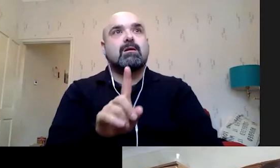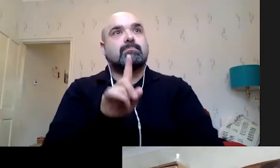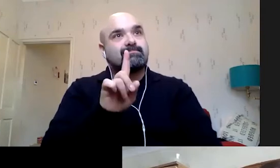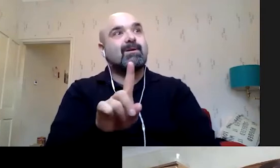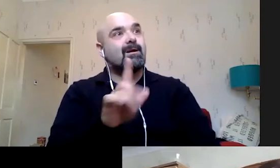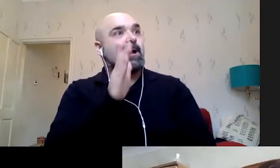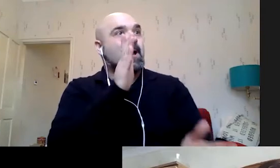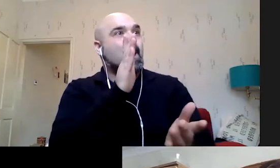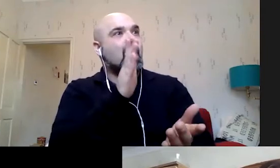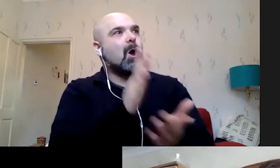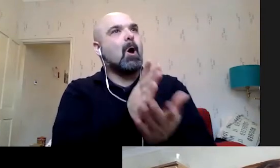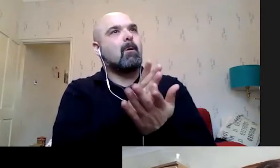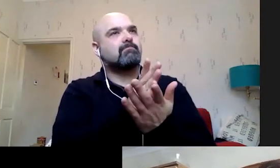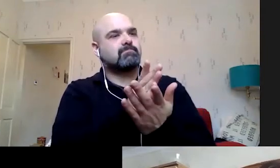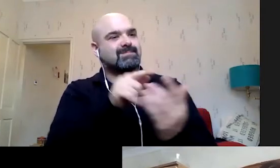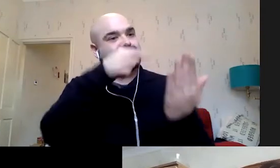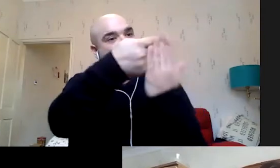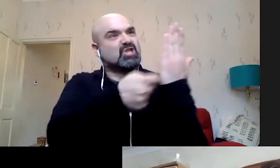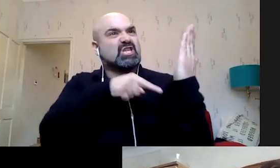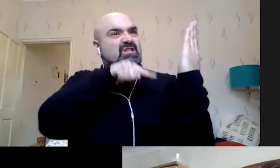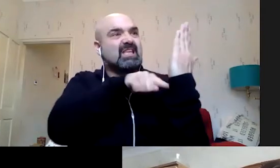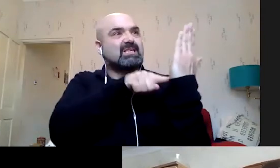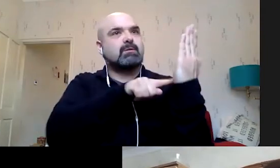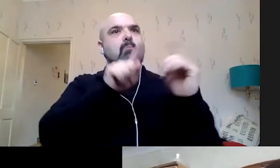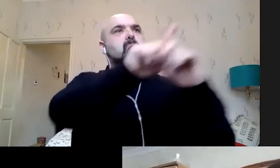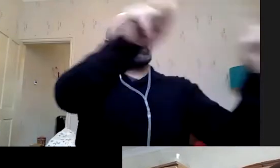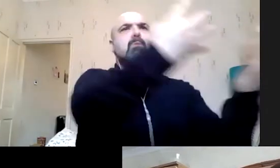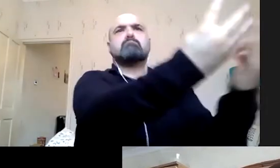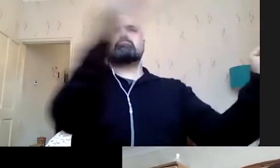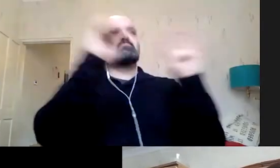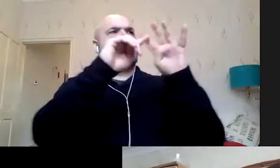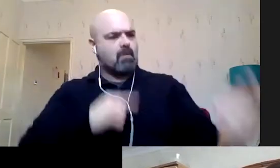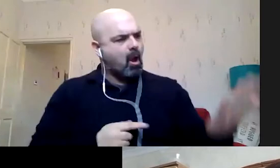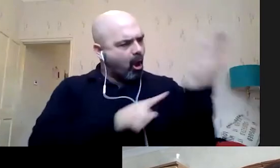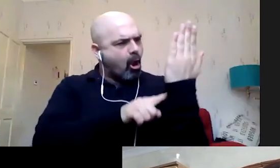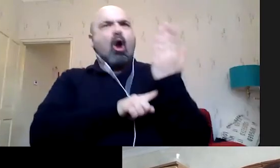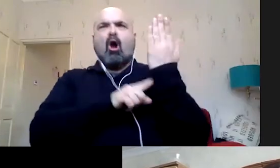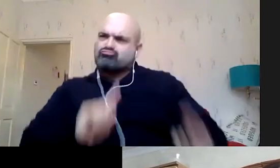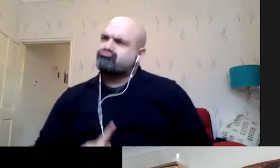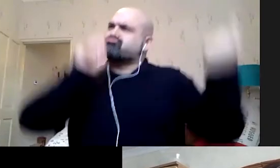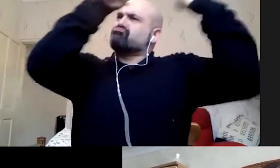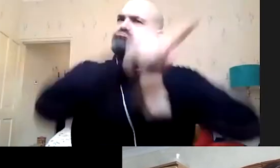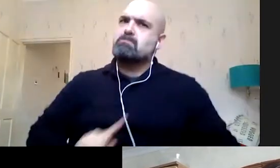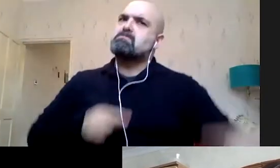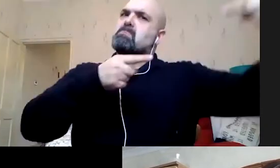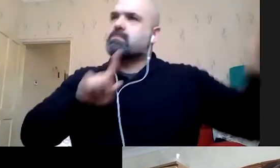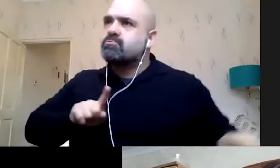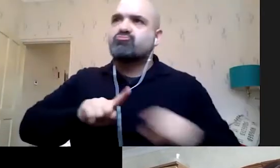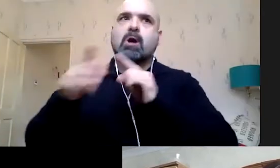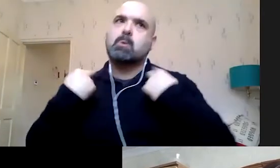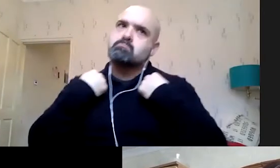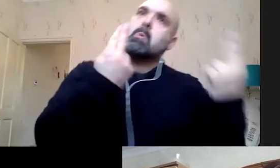did spark a real reaction, and people did then get together and really try to push